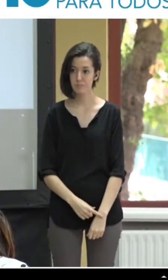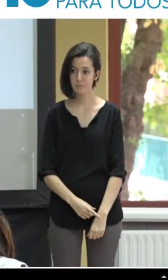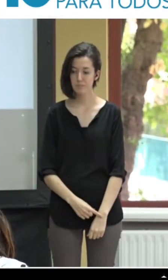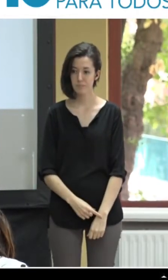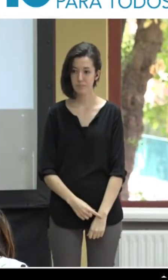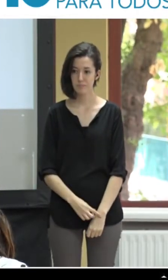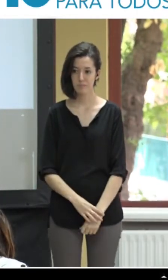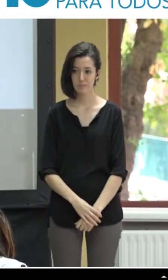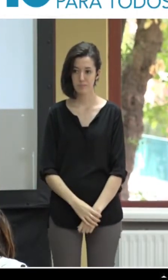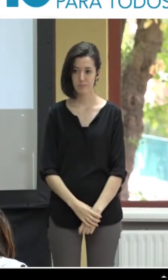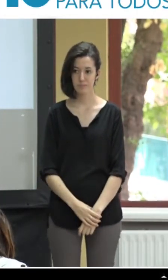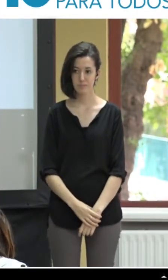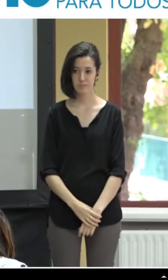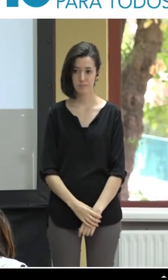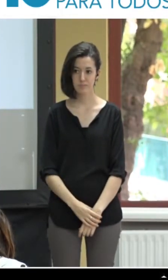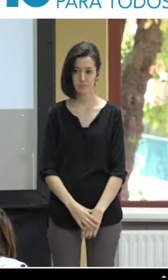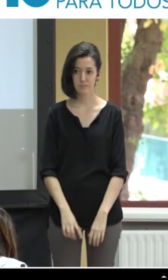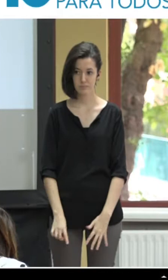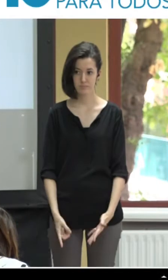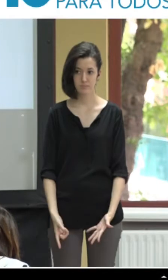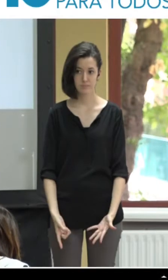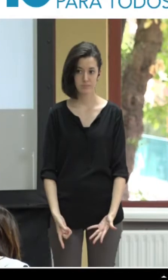Bueno, pues mientras.